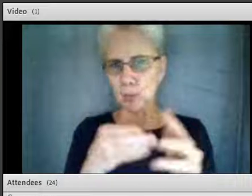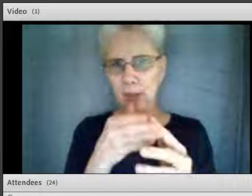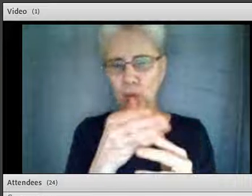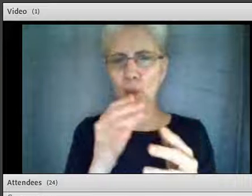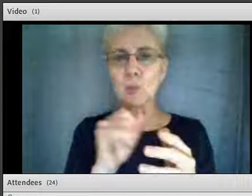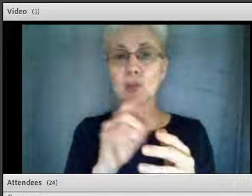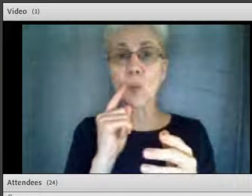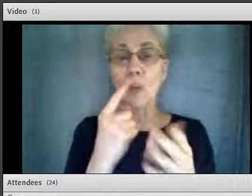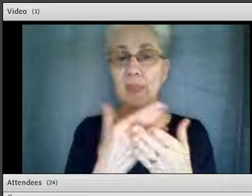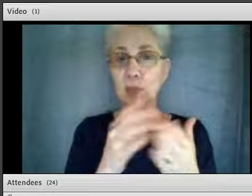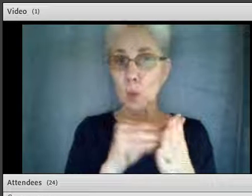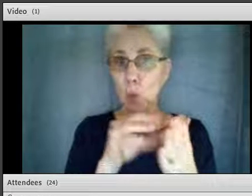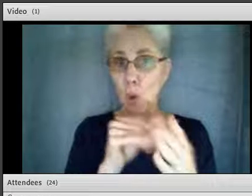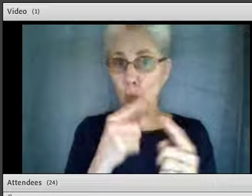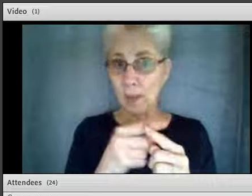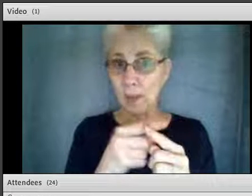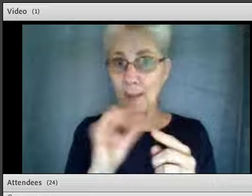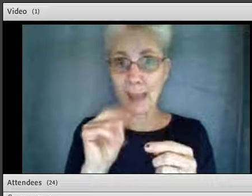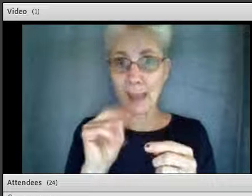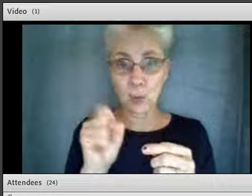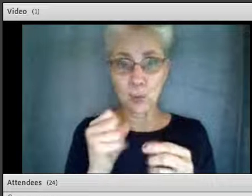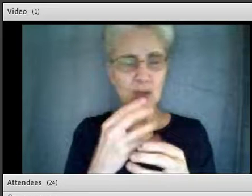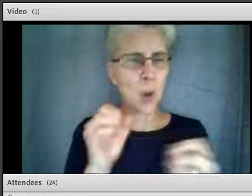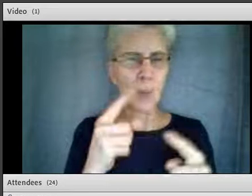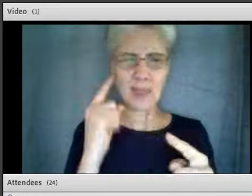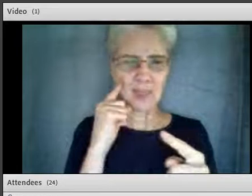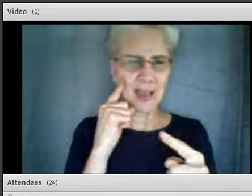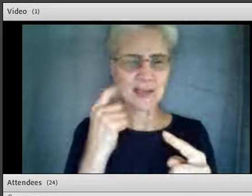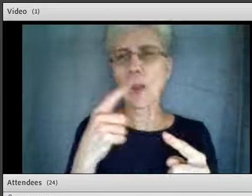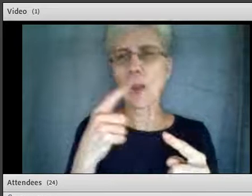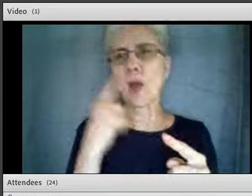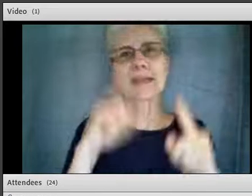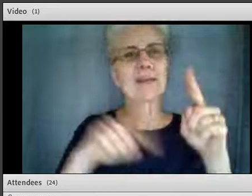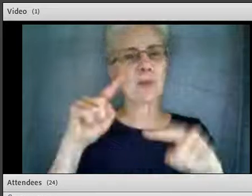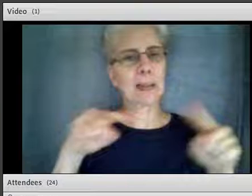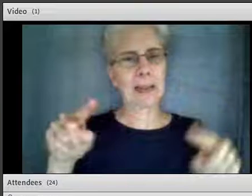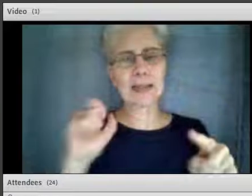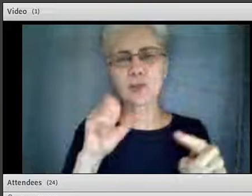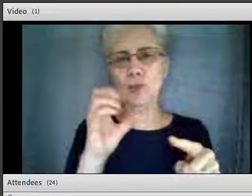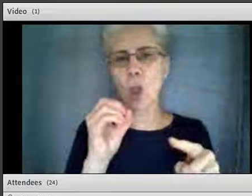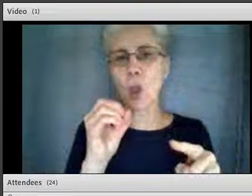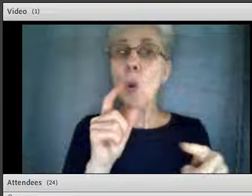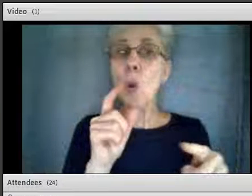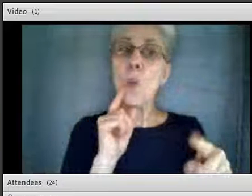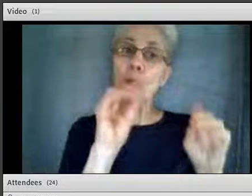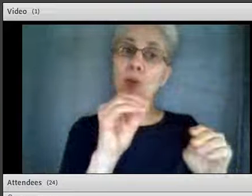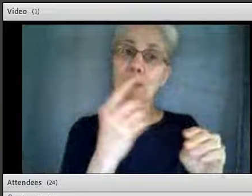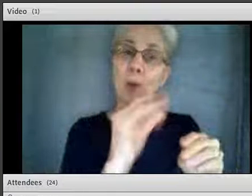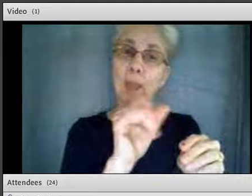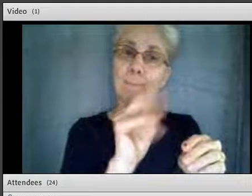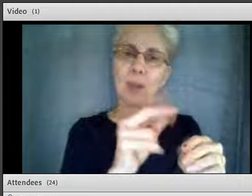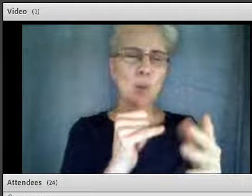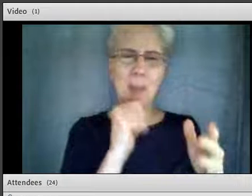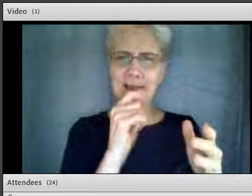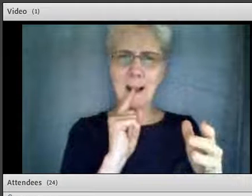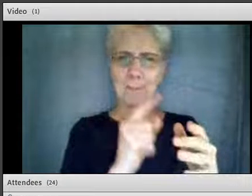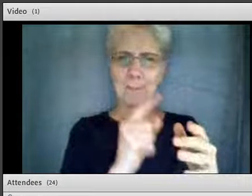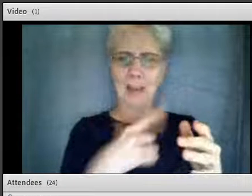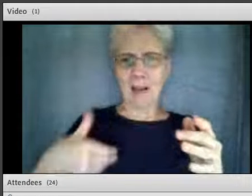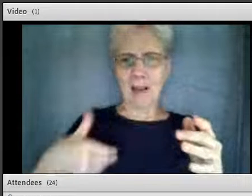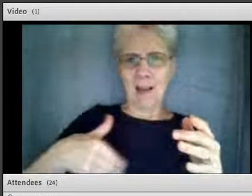is we all think differently. So where you put something on the menu might not be inherently where the user thinks of it. So having